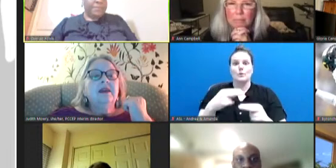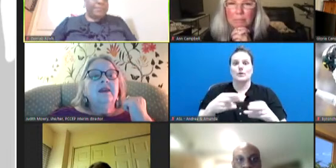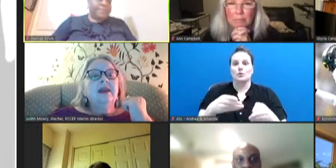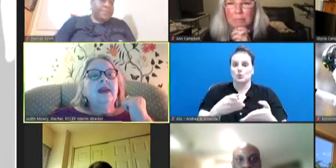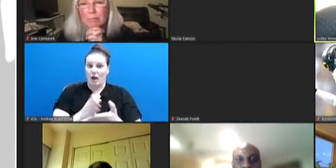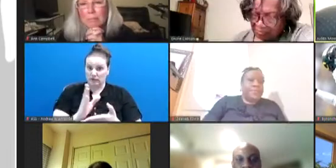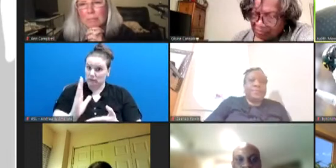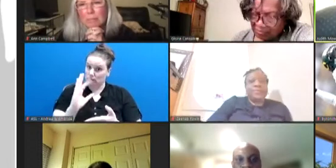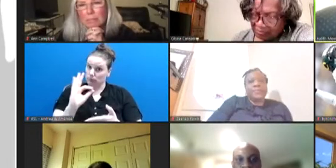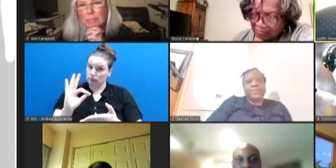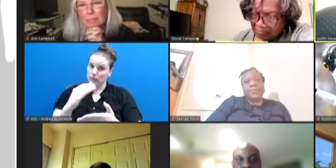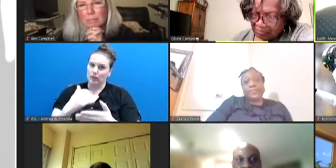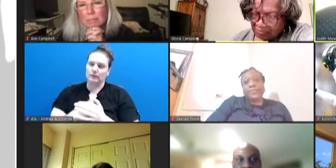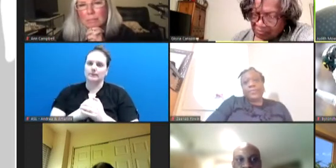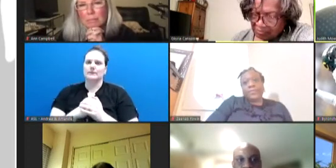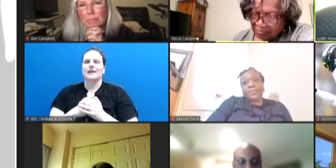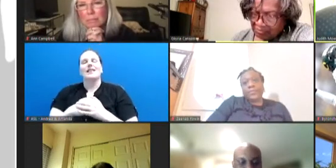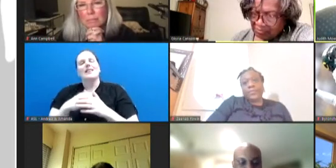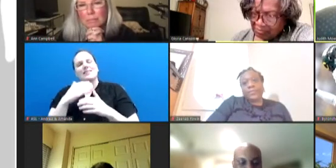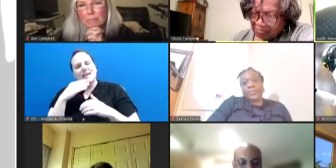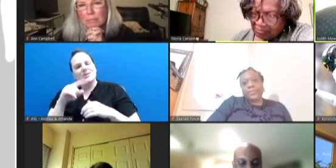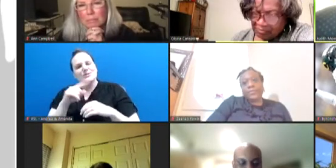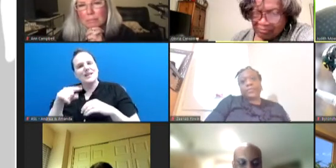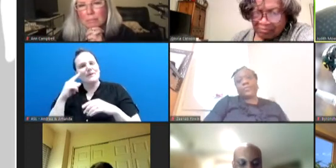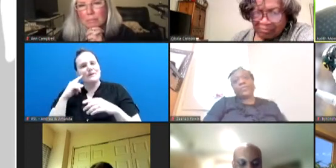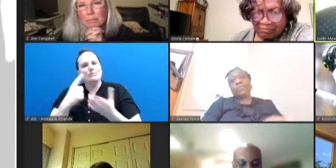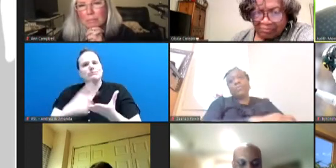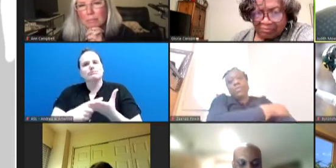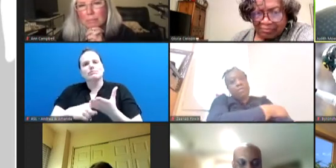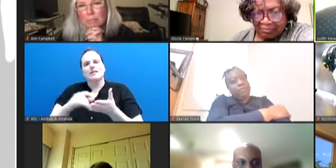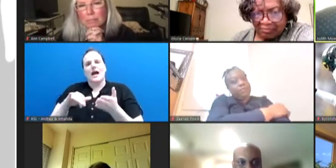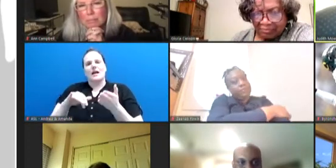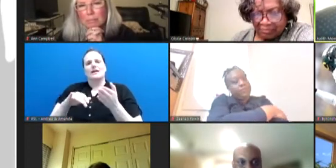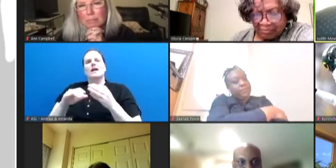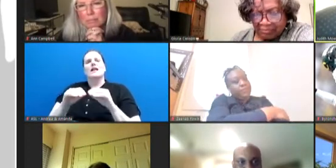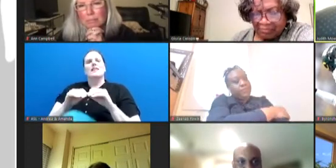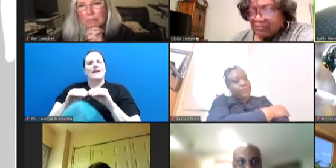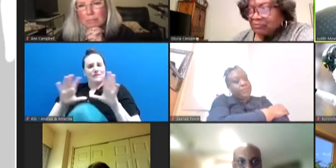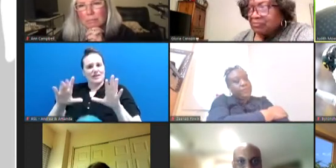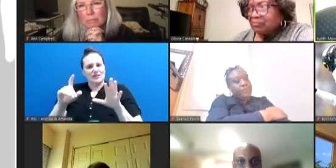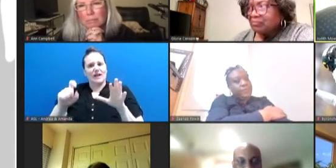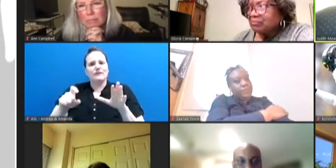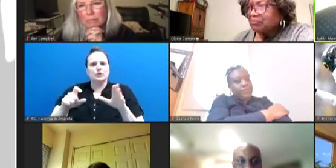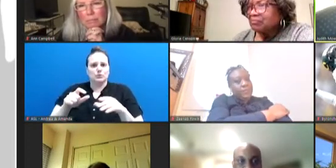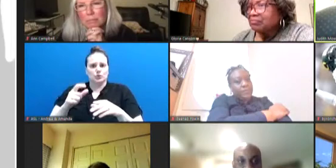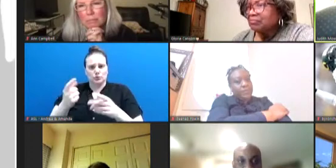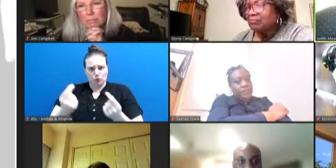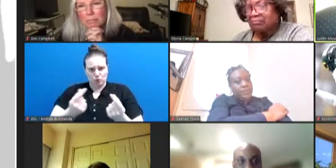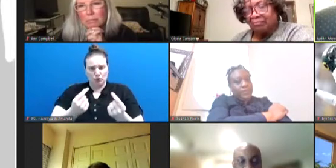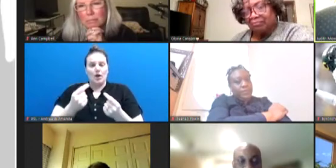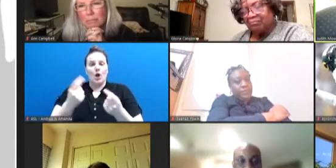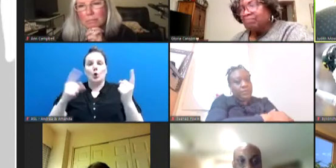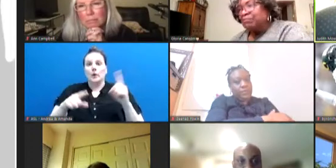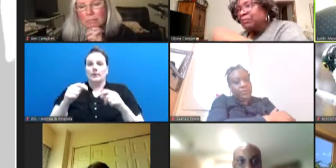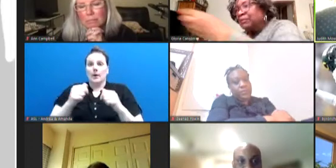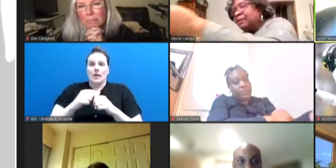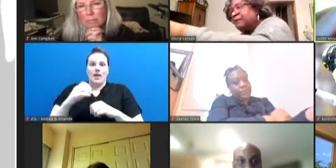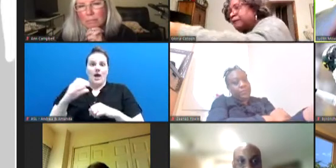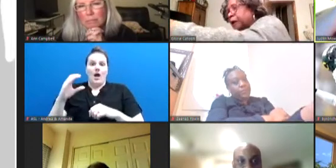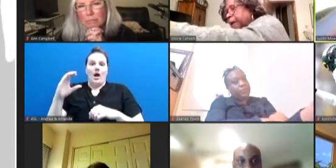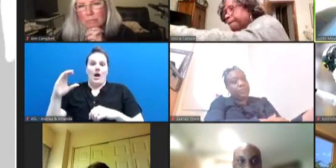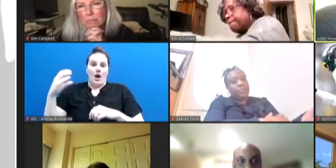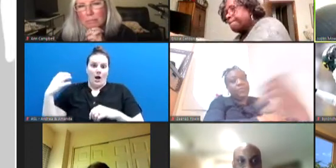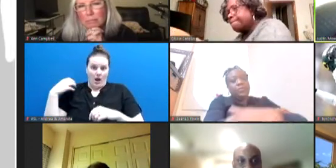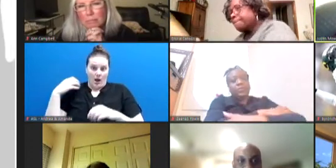you. Yeah, and thank you, Zainab, for bringing that up, because a clarification that needs to be made is that the agreement with the Office of Equity and